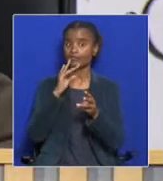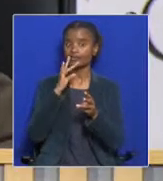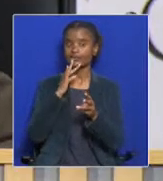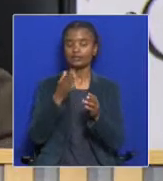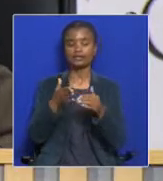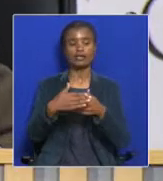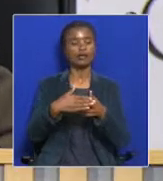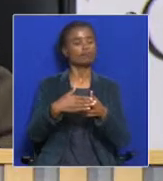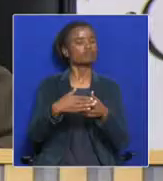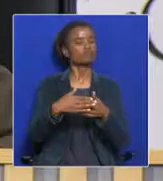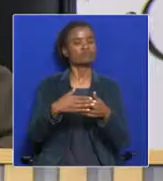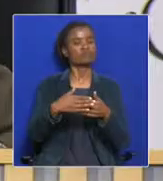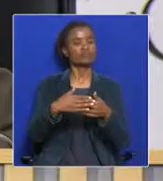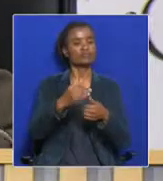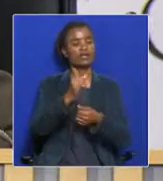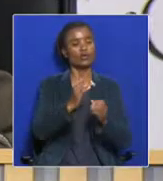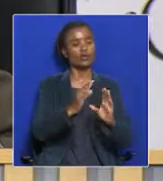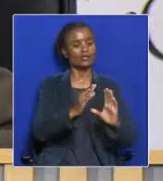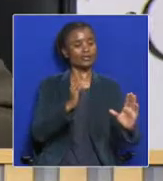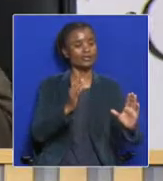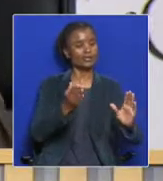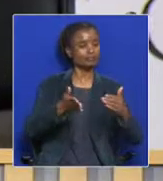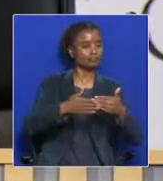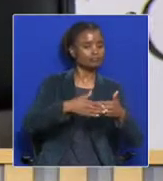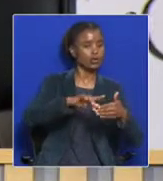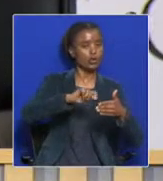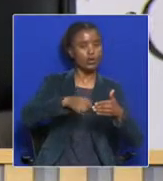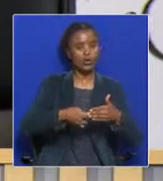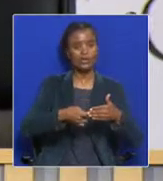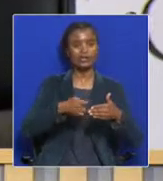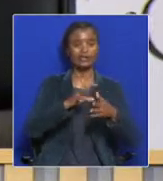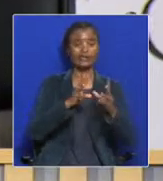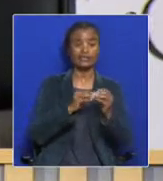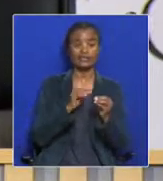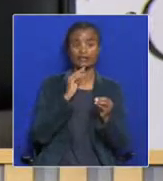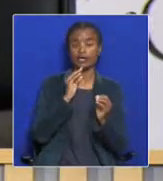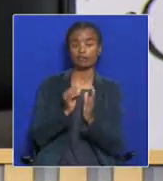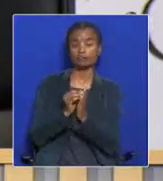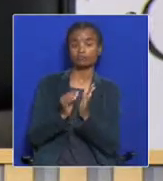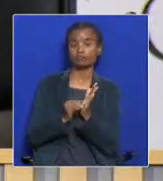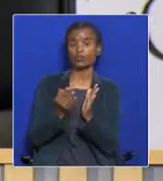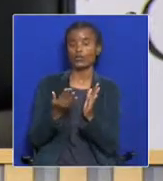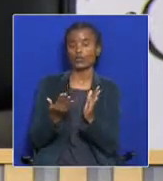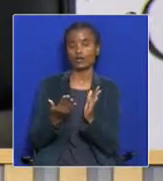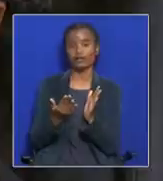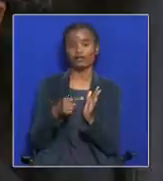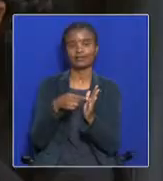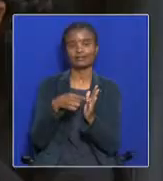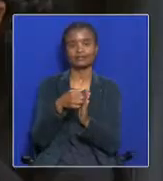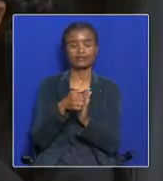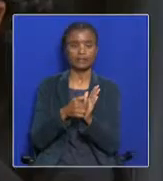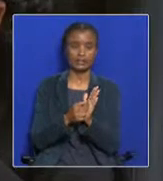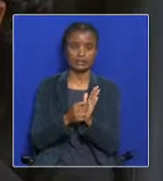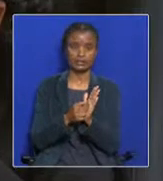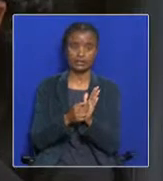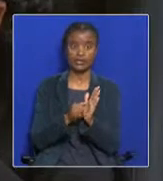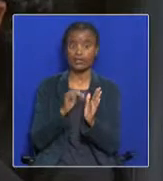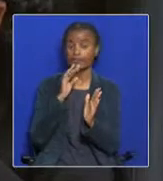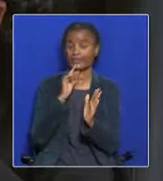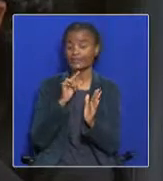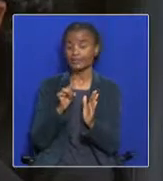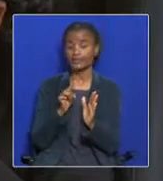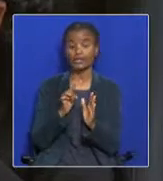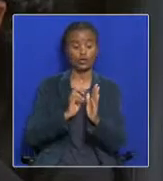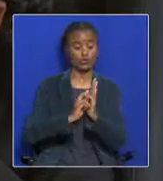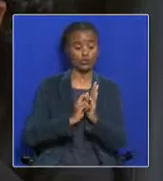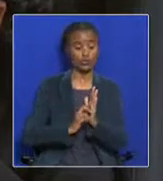so forth. So it's not a hard and fast rule that would necessarily have to be contained in your